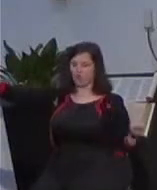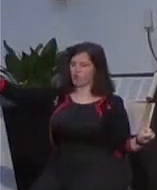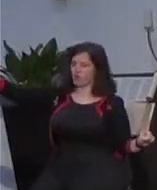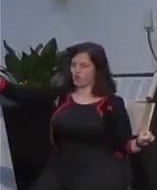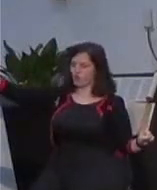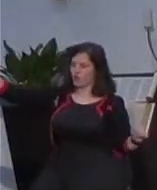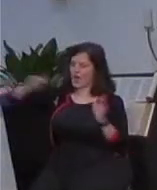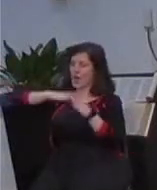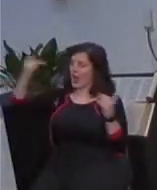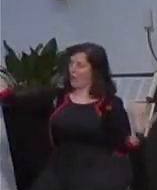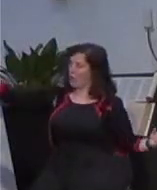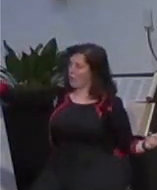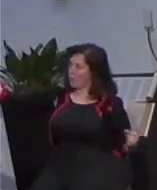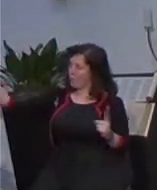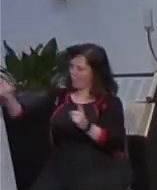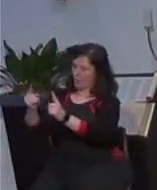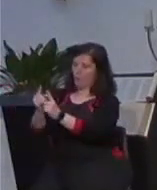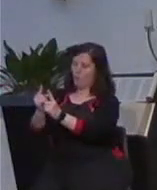his Spirit."